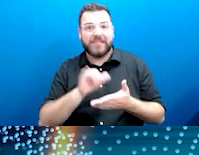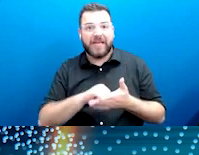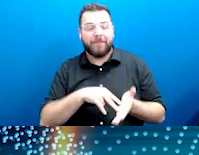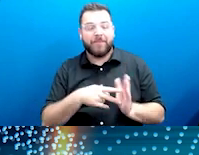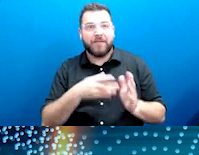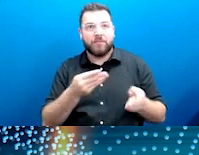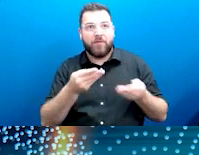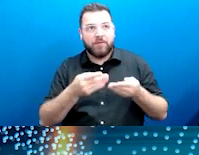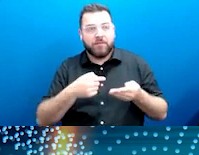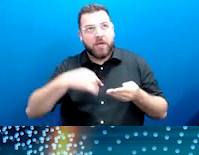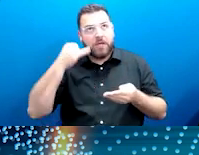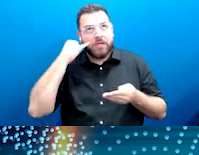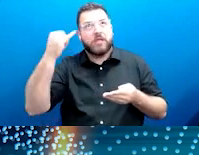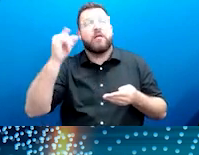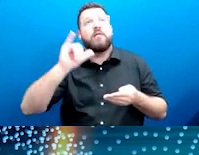idea about